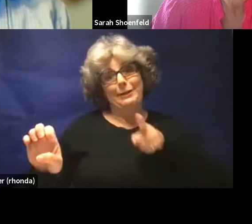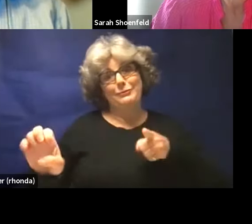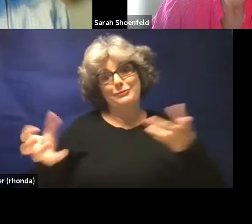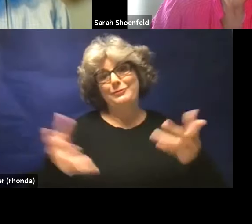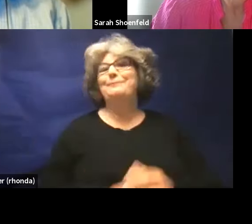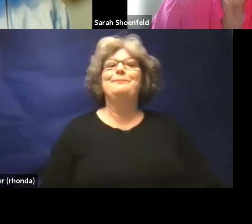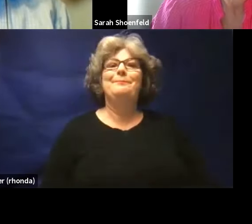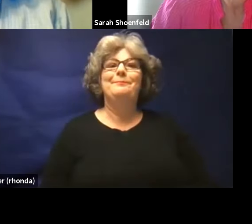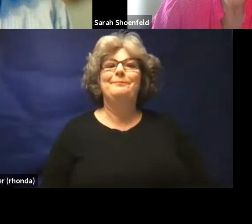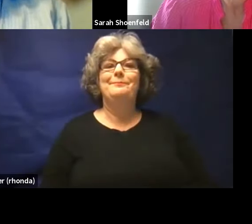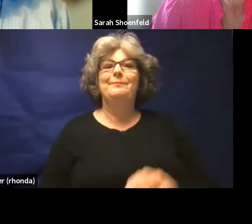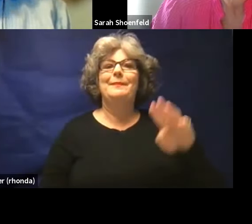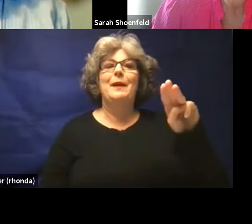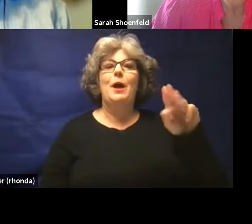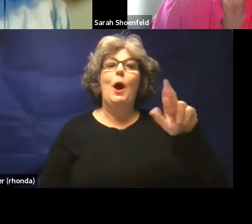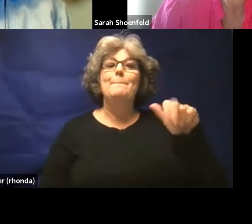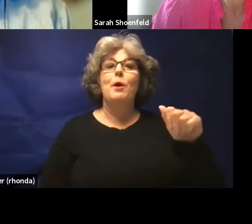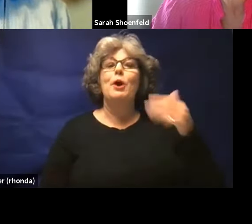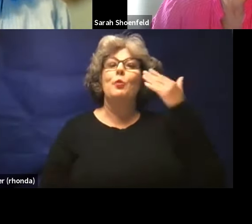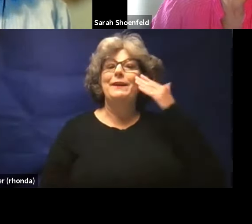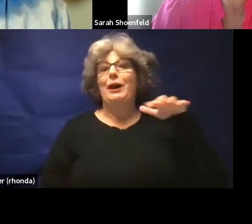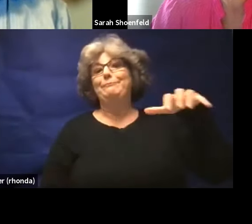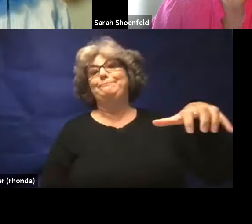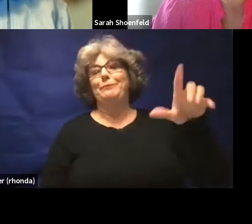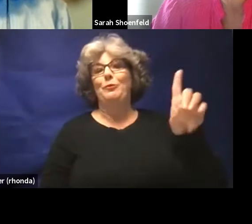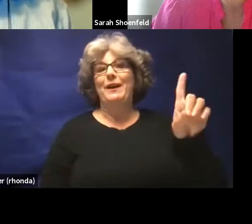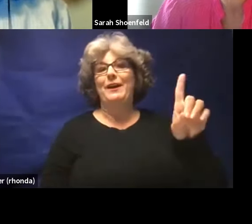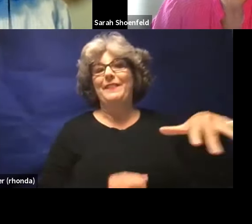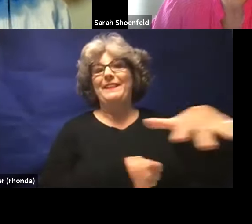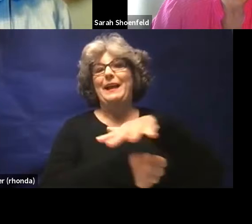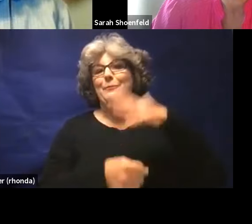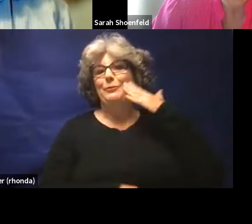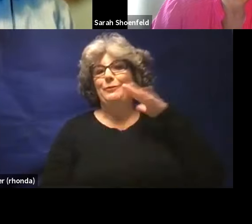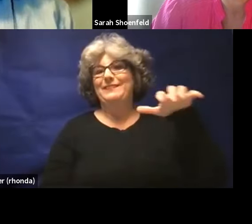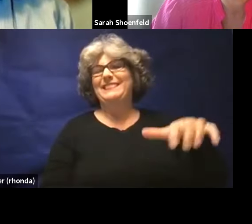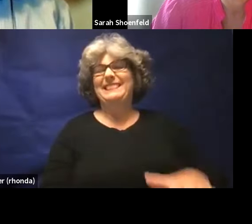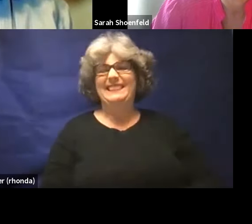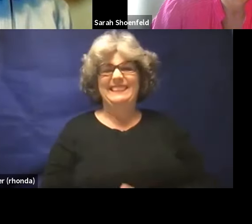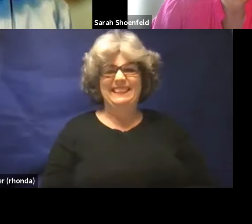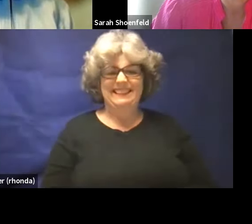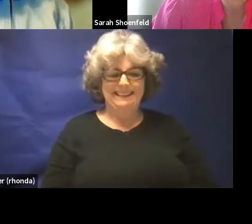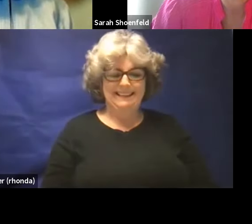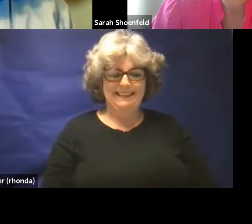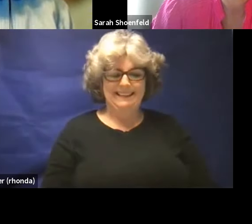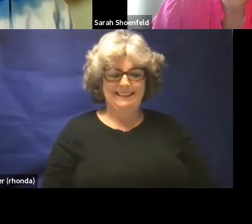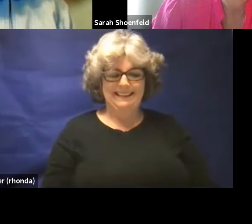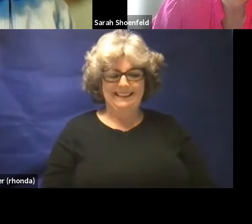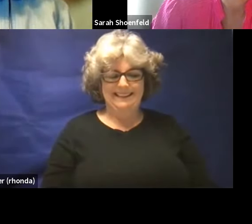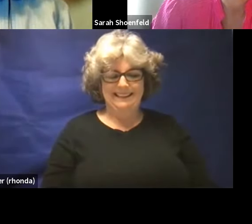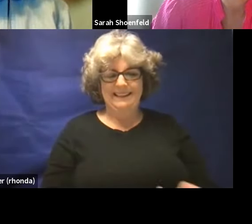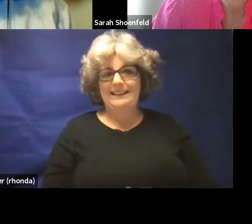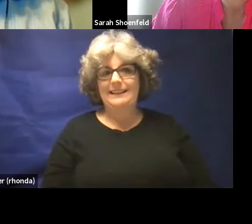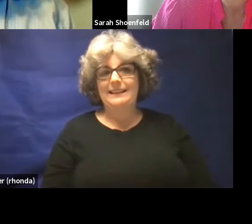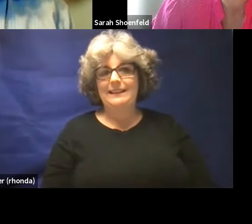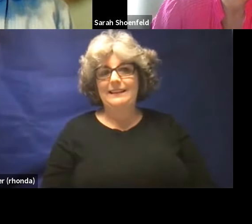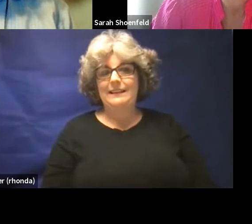Well, wherever it's located, we know where, whatever the neighborhood is, it's in the same place. As you know,